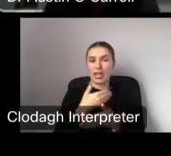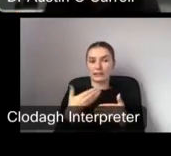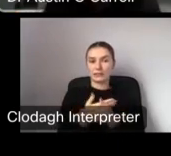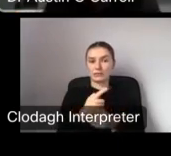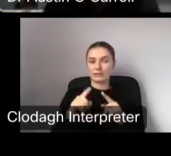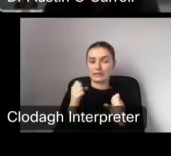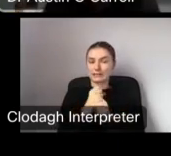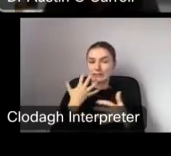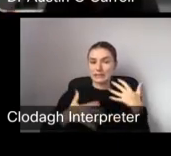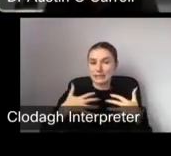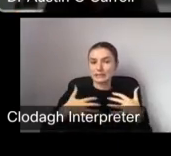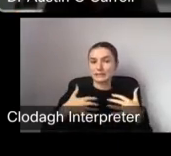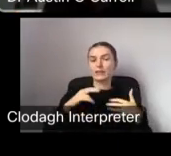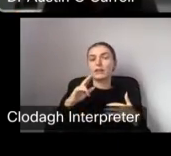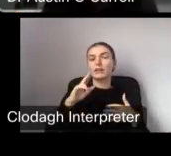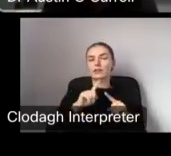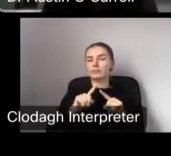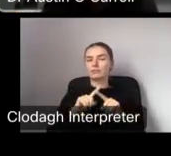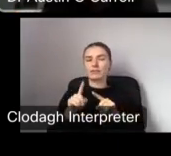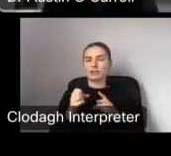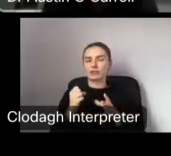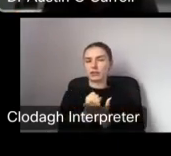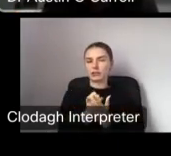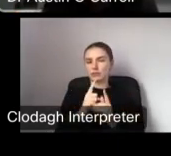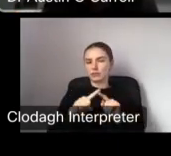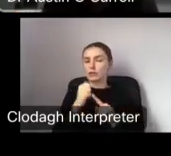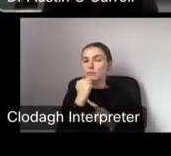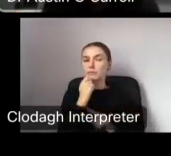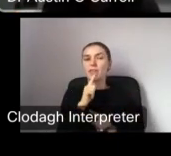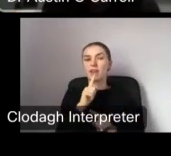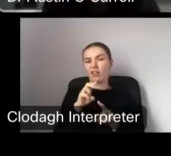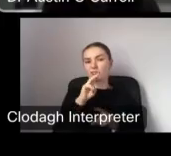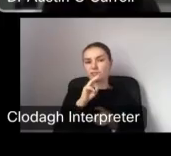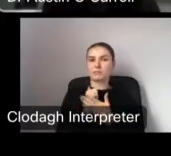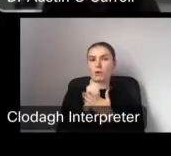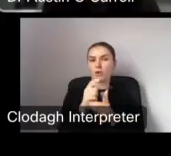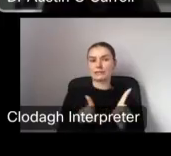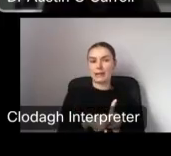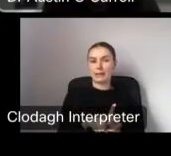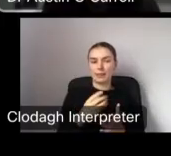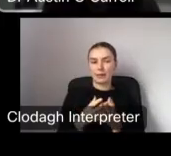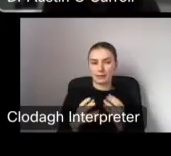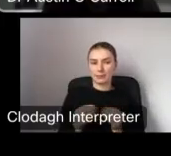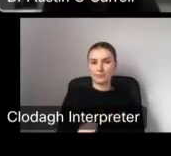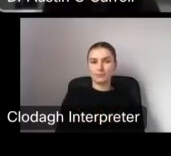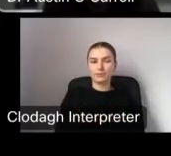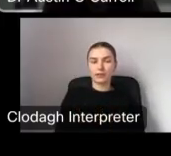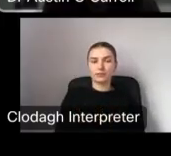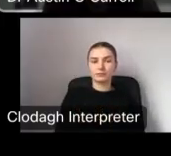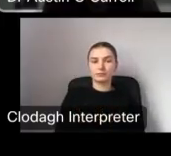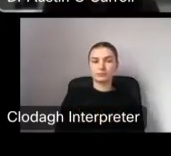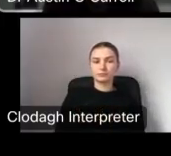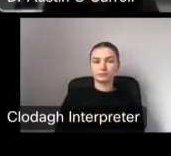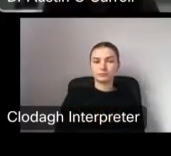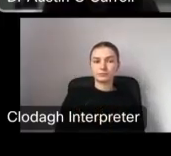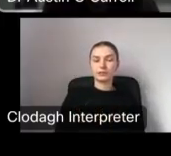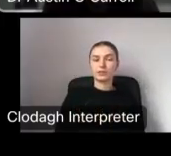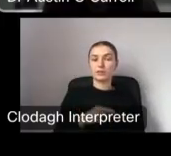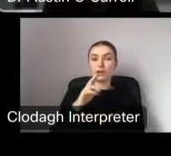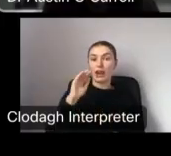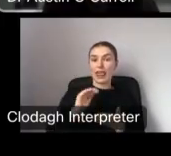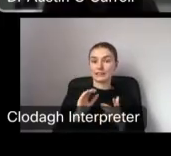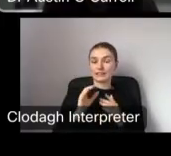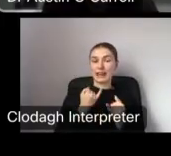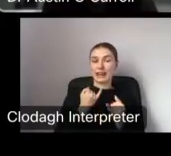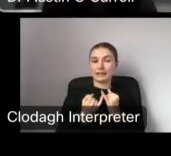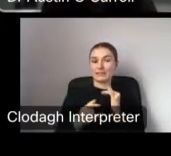of them counteract because they're from different studies, but they all support the same thing. adverse childhood events, you're less likely to be physically active, you're more likely to